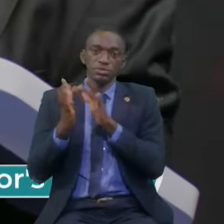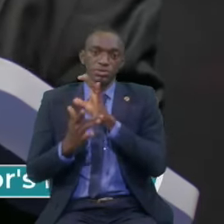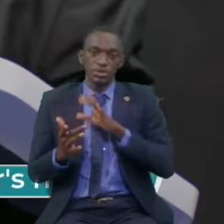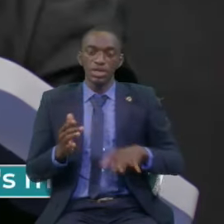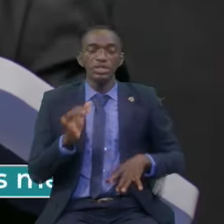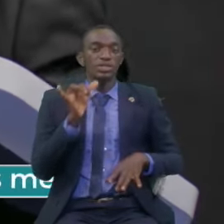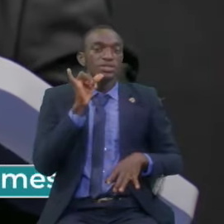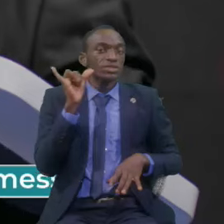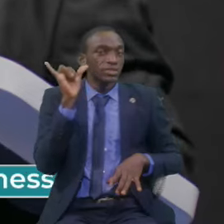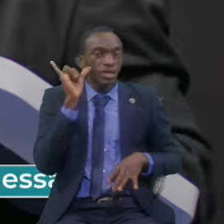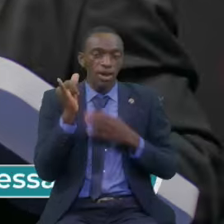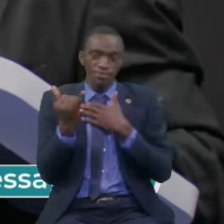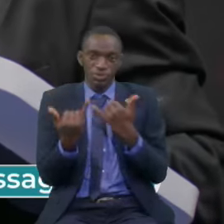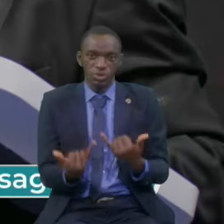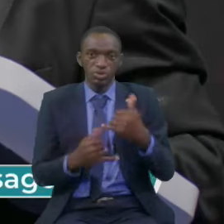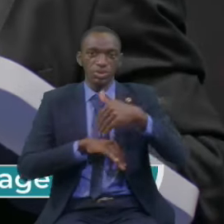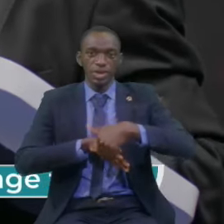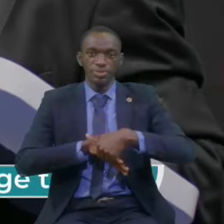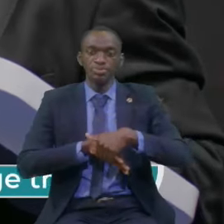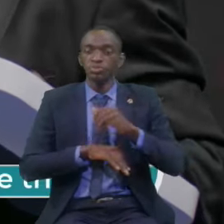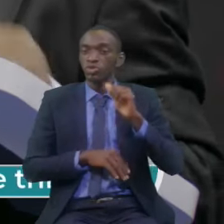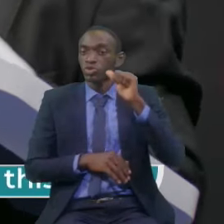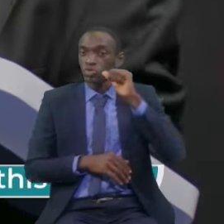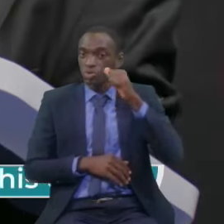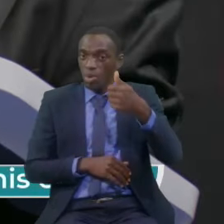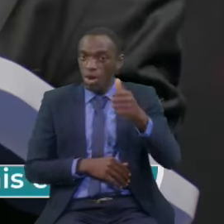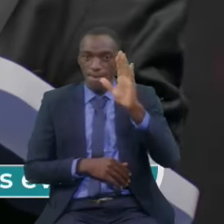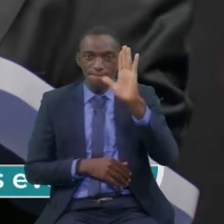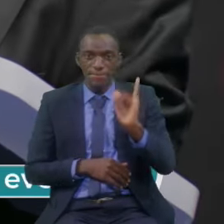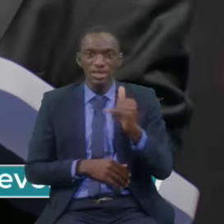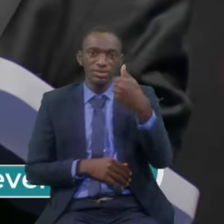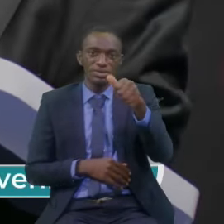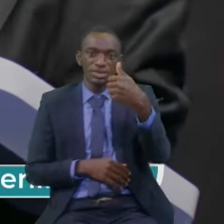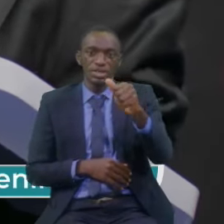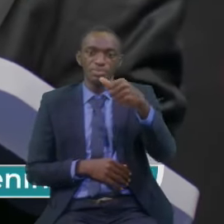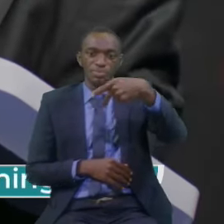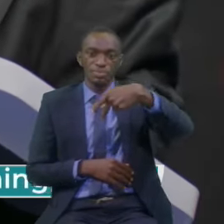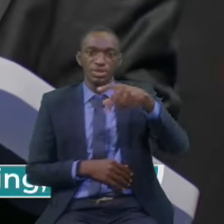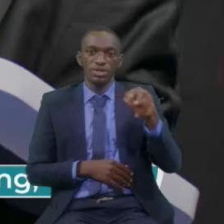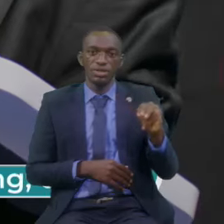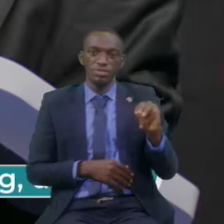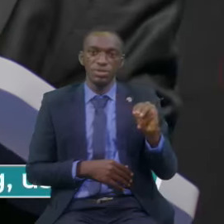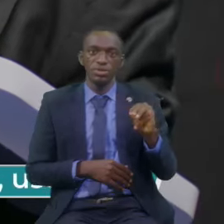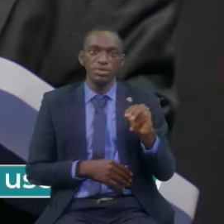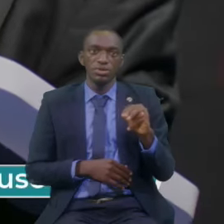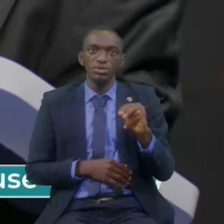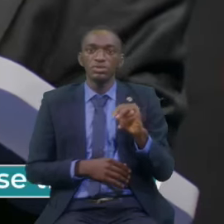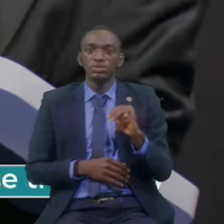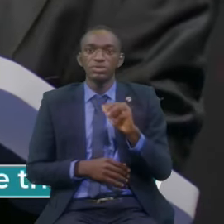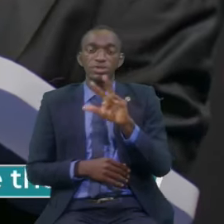night, tomorrow by 3 p.m., there's going to be a lunch hour with